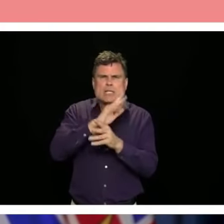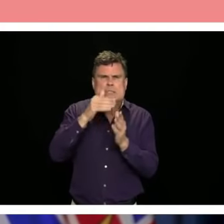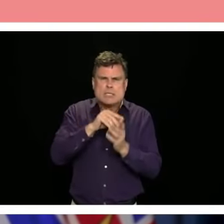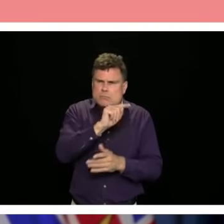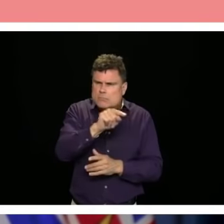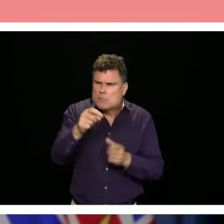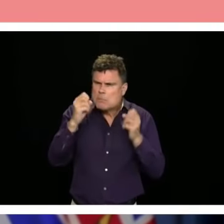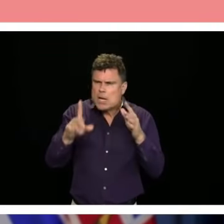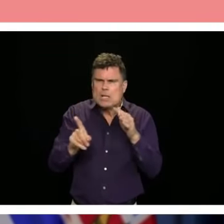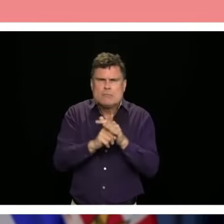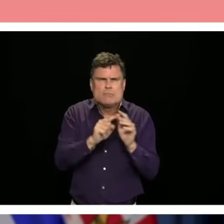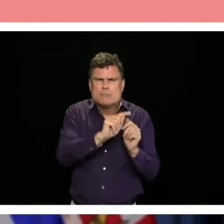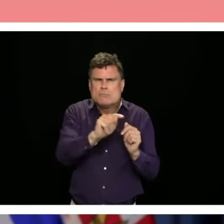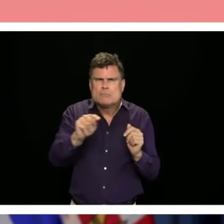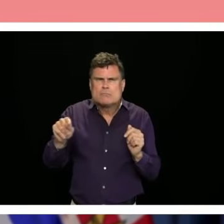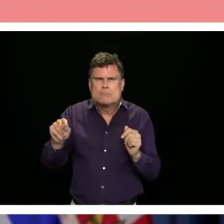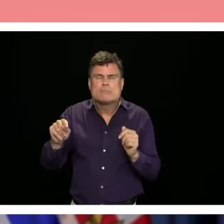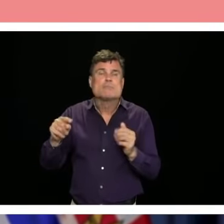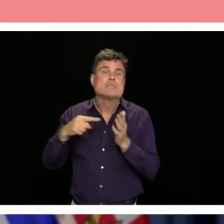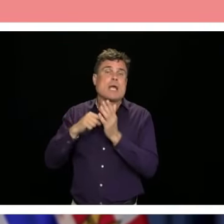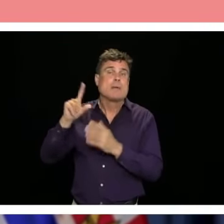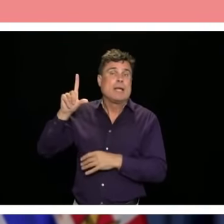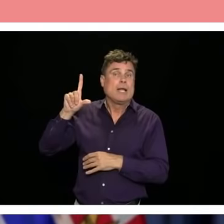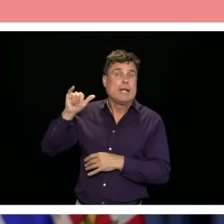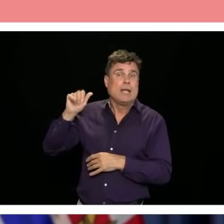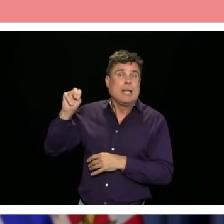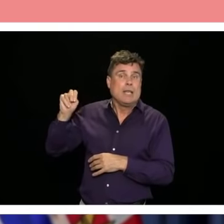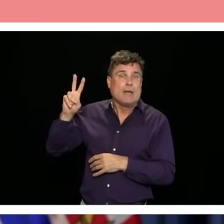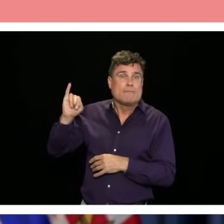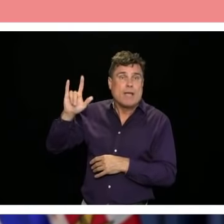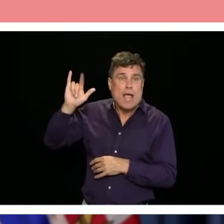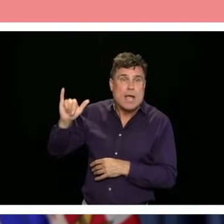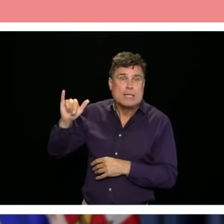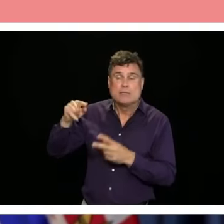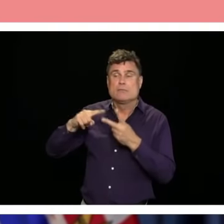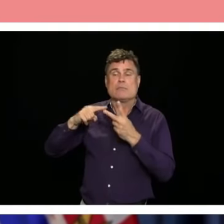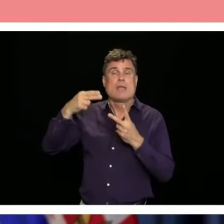I think what was significant is the almost immediate